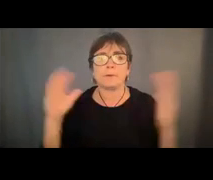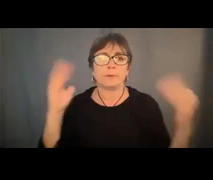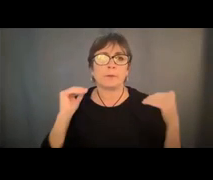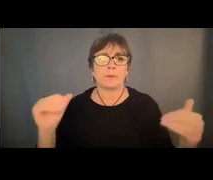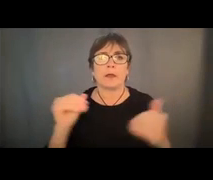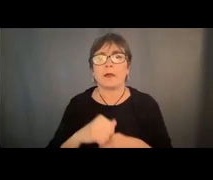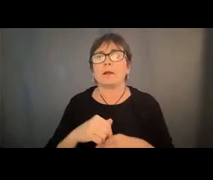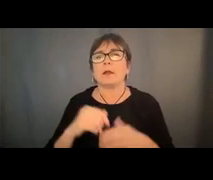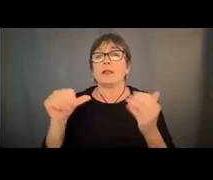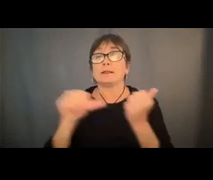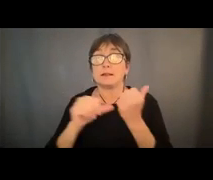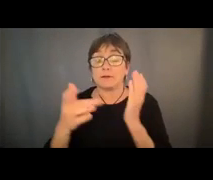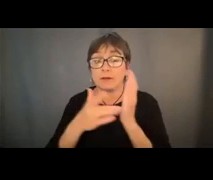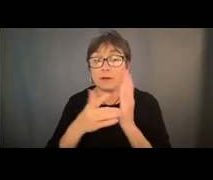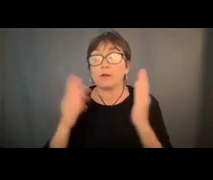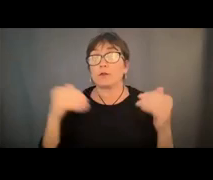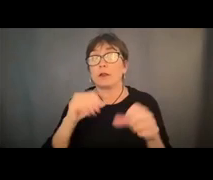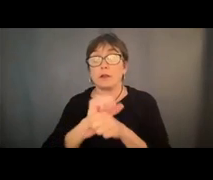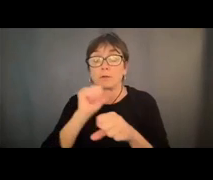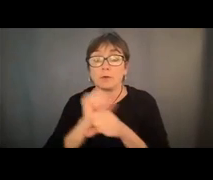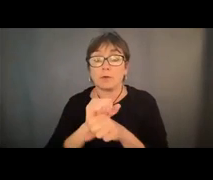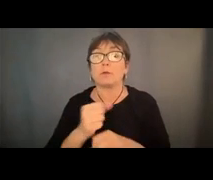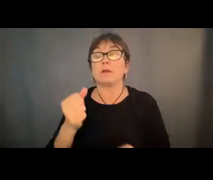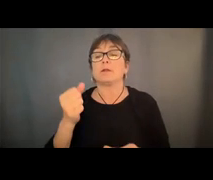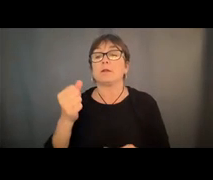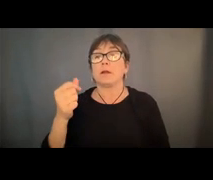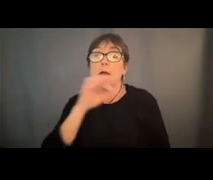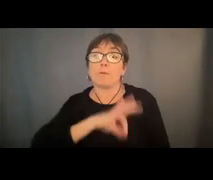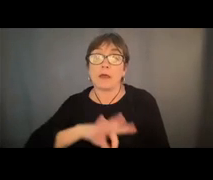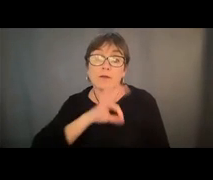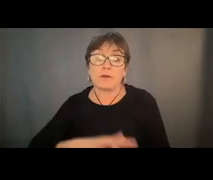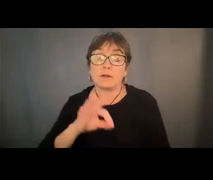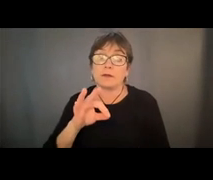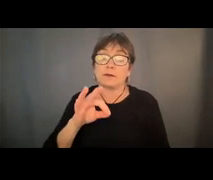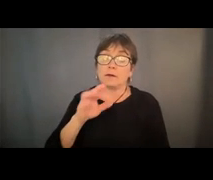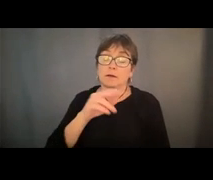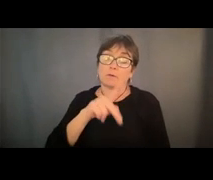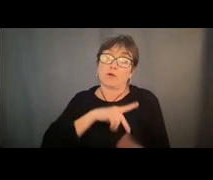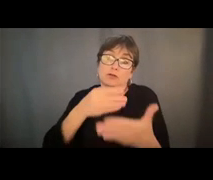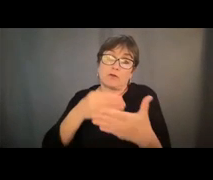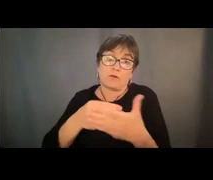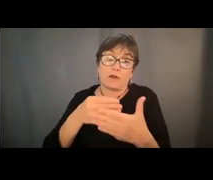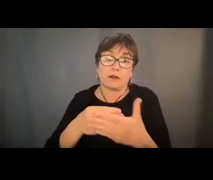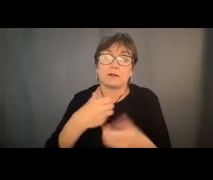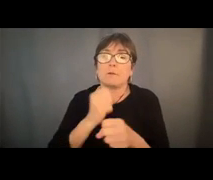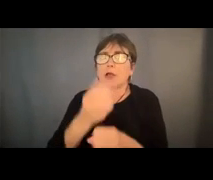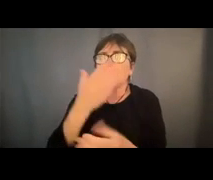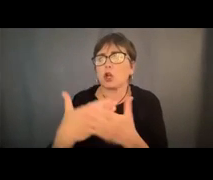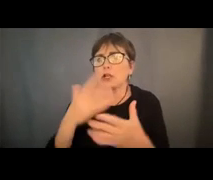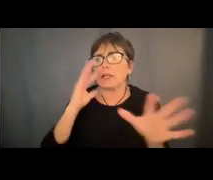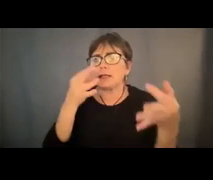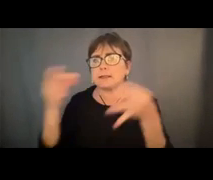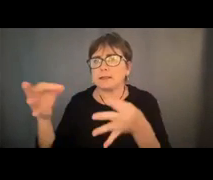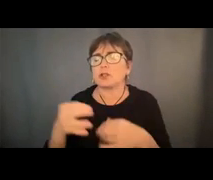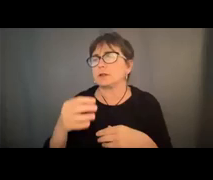employment, benefits, and personal finance, and making good decisions and addictions. So dealing with drug addiction,